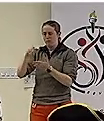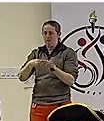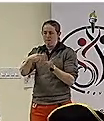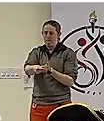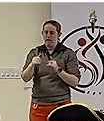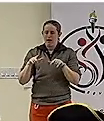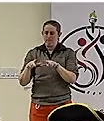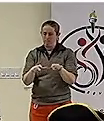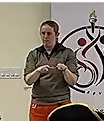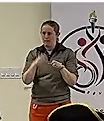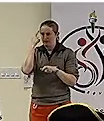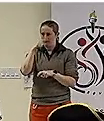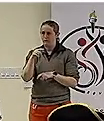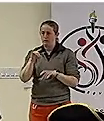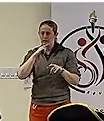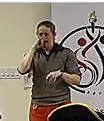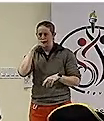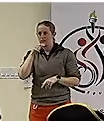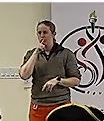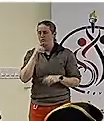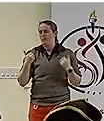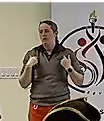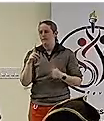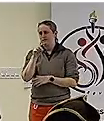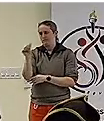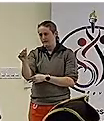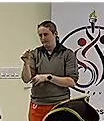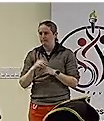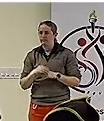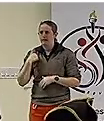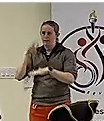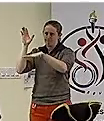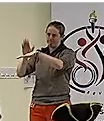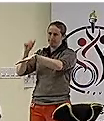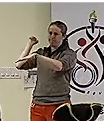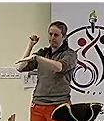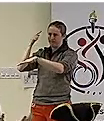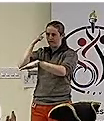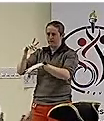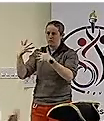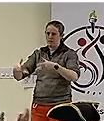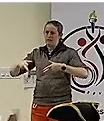disabilities. I invite Joseph Robichaud to accept the award.